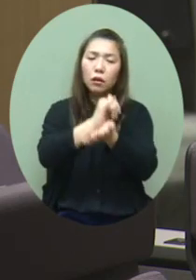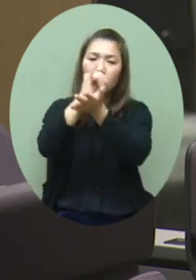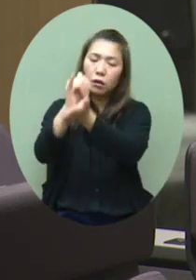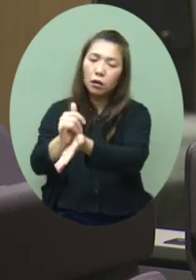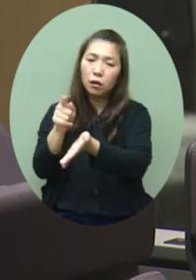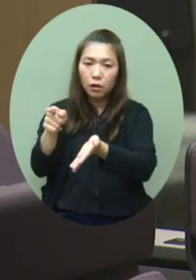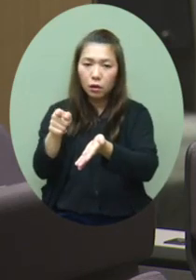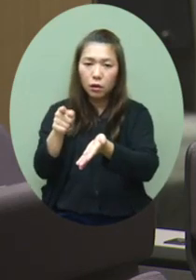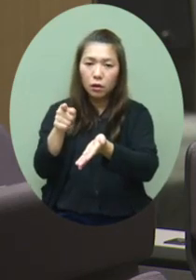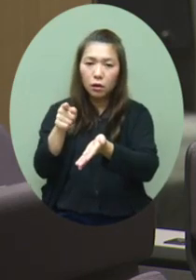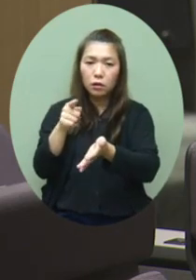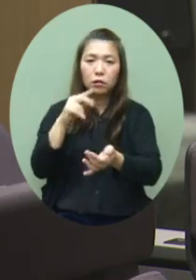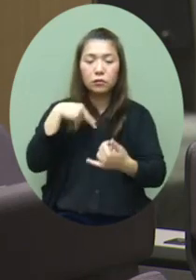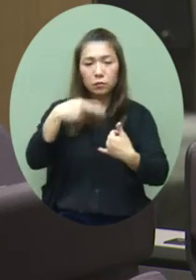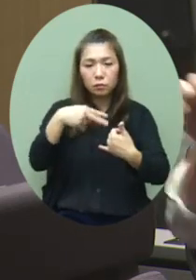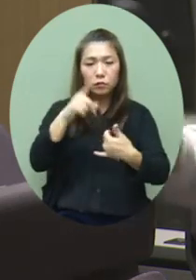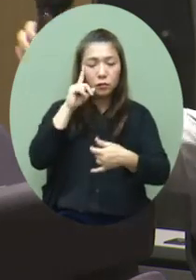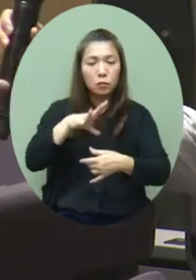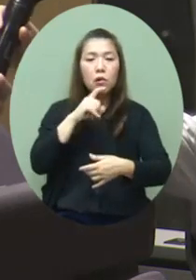facility like Pennies Bay thank you